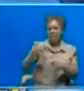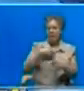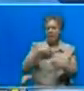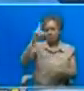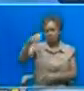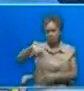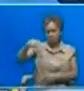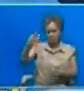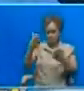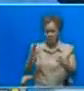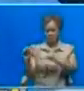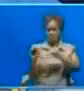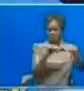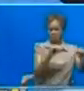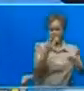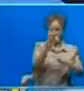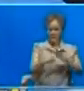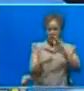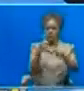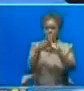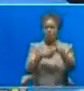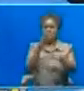go-ahead and is set to move in the Nyayo offices.